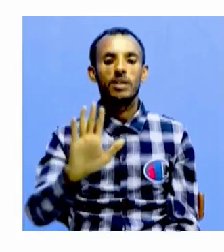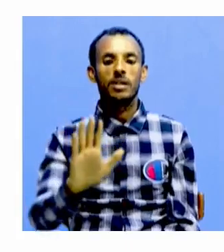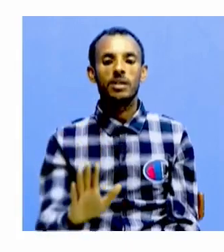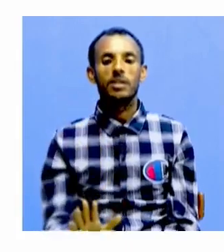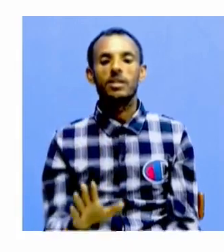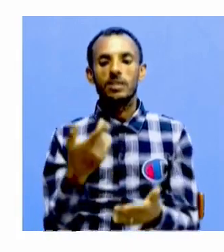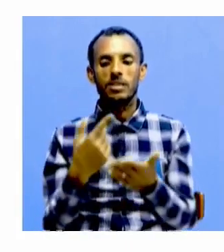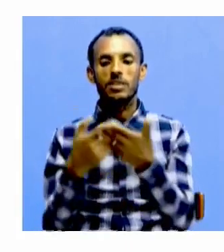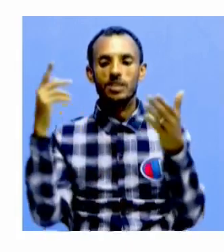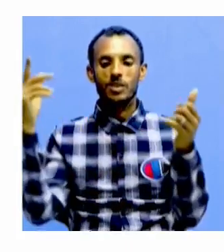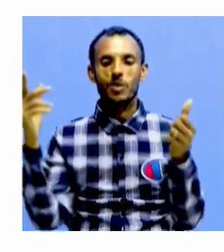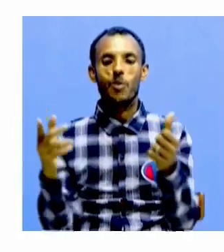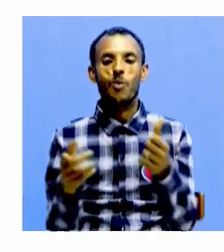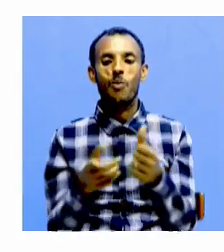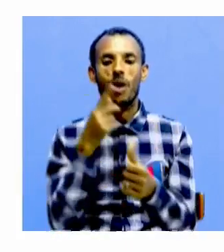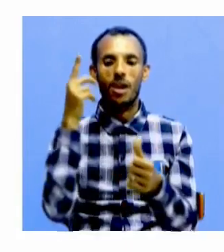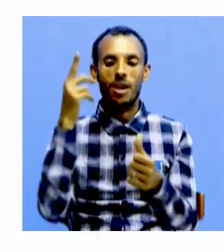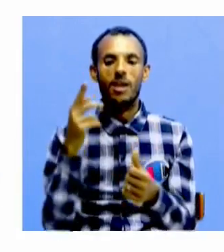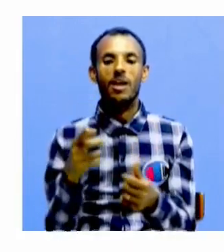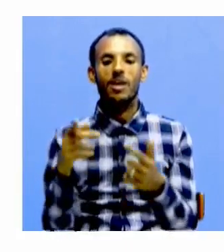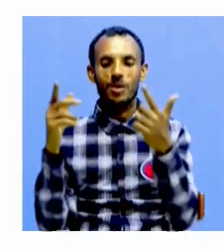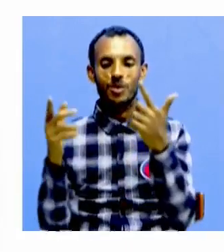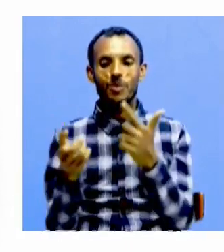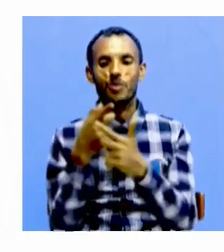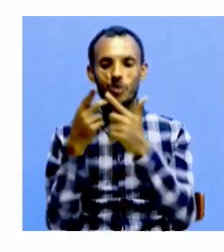This is one. Number two,